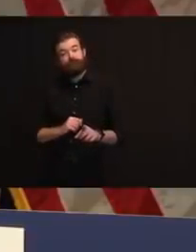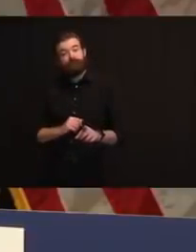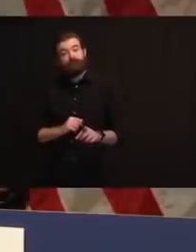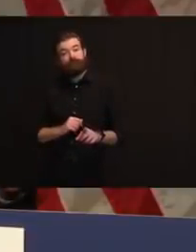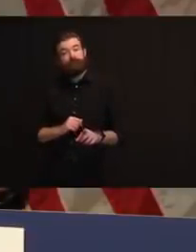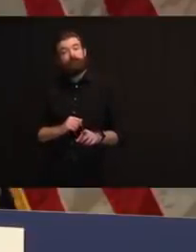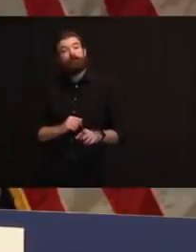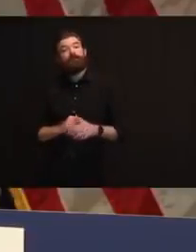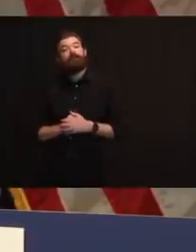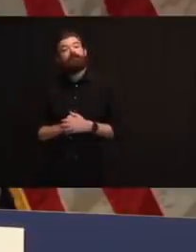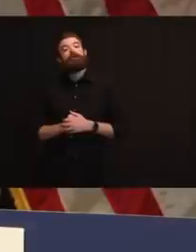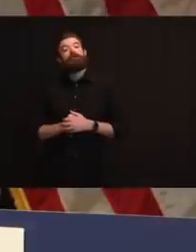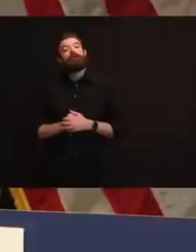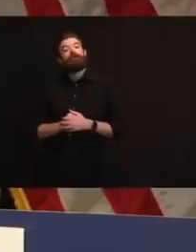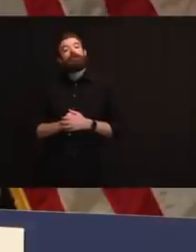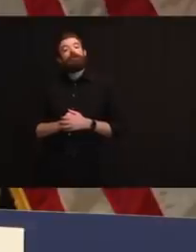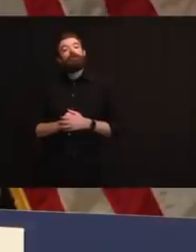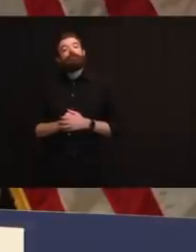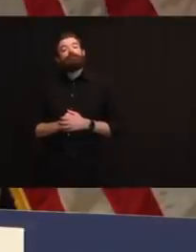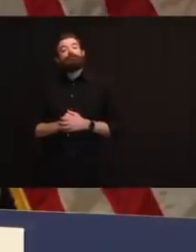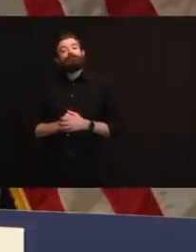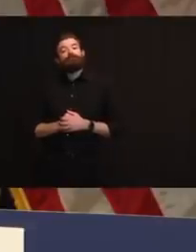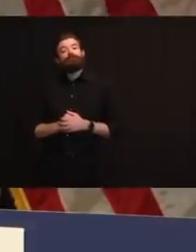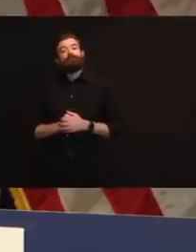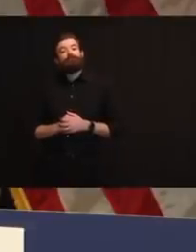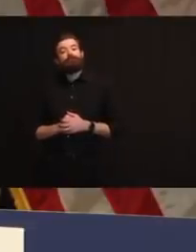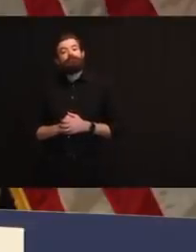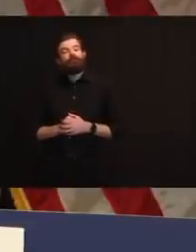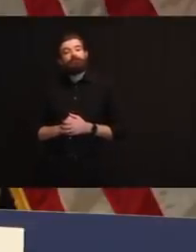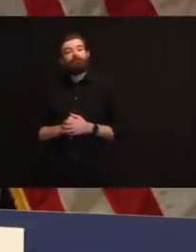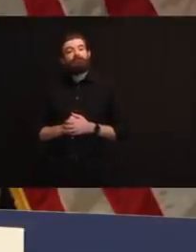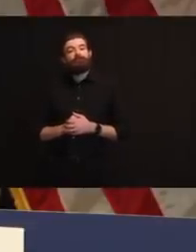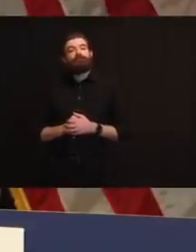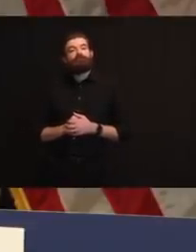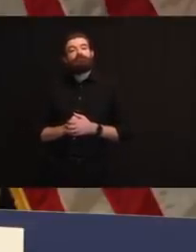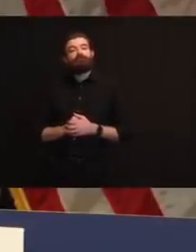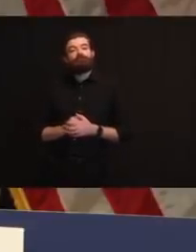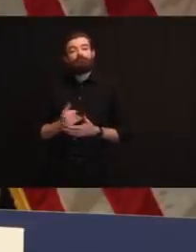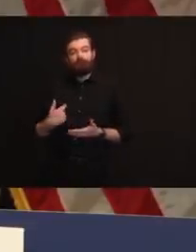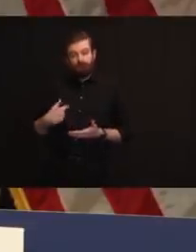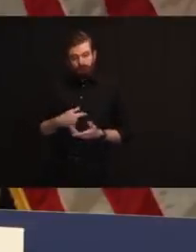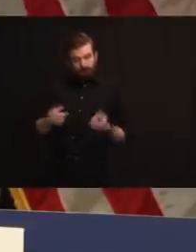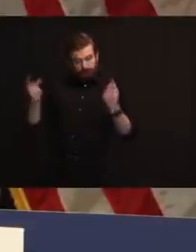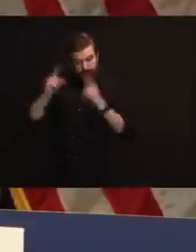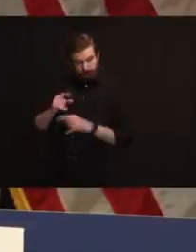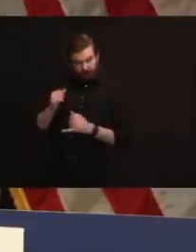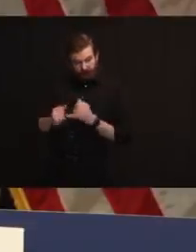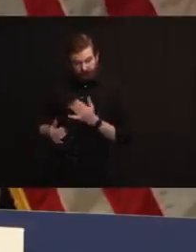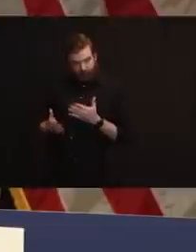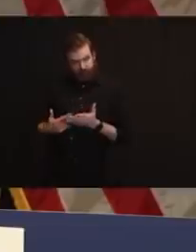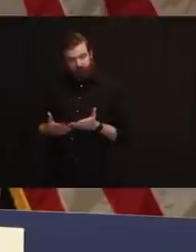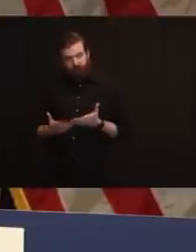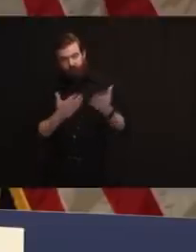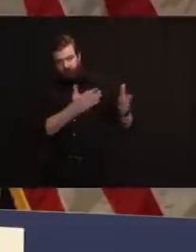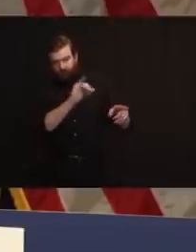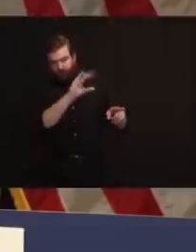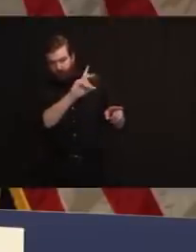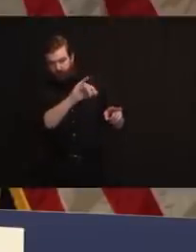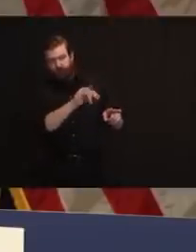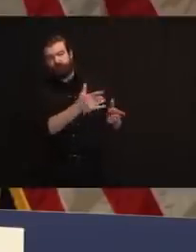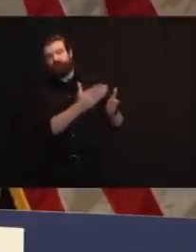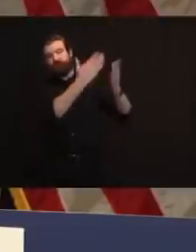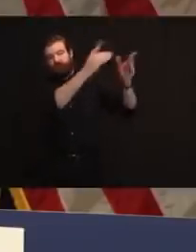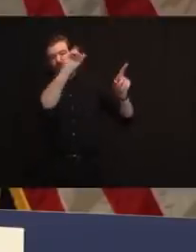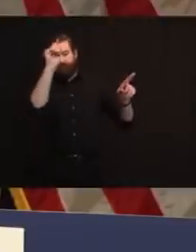final recommendation, which then goes up to Judy and ultimately to you. Do you mind if I ask you one more? Be my guest. Somebody's out here, and this was really